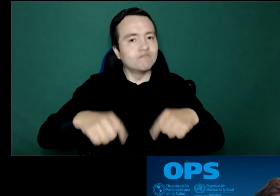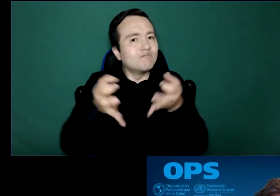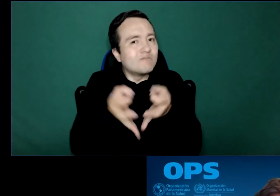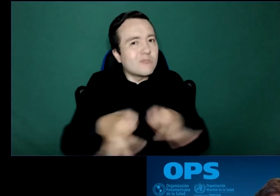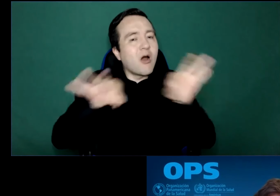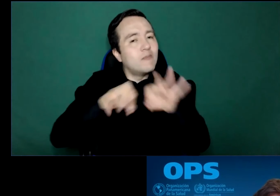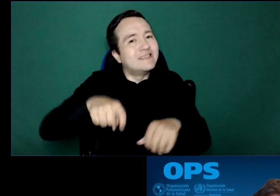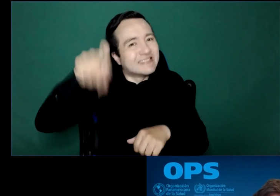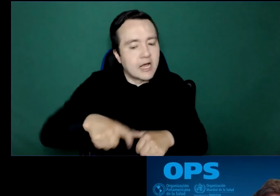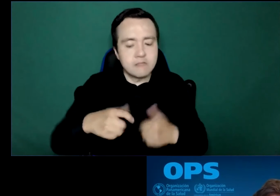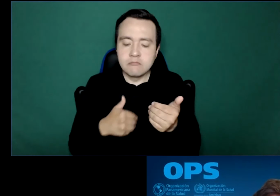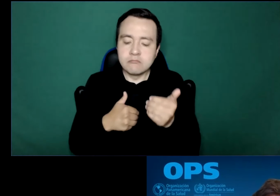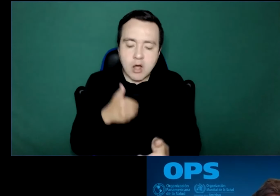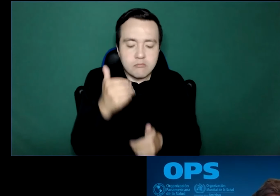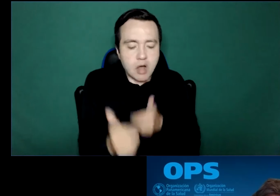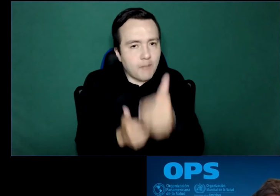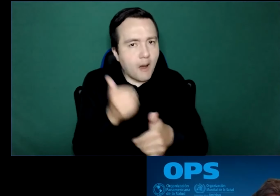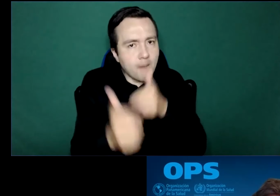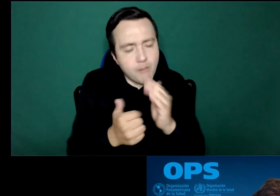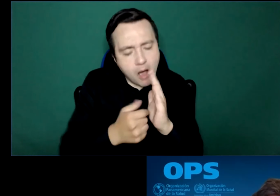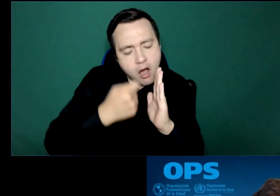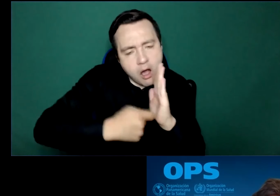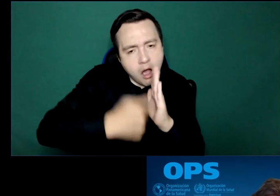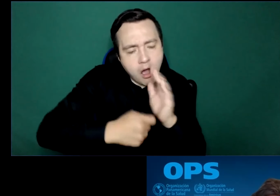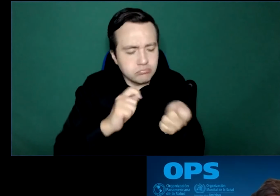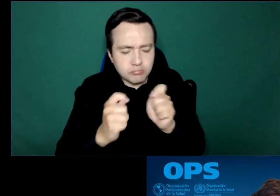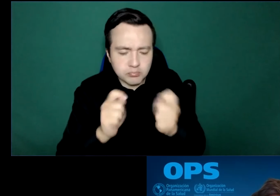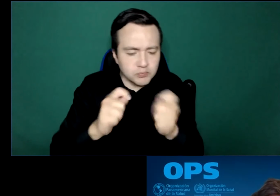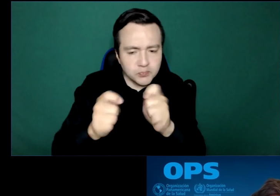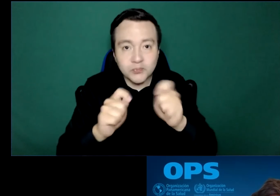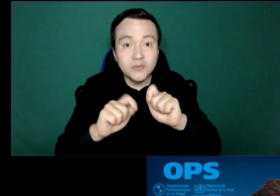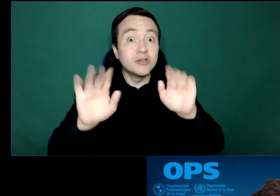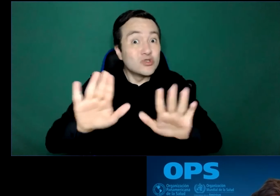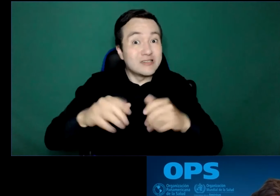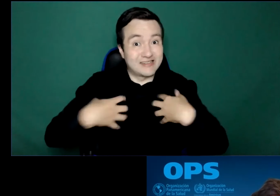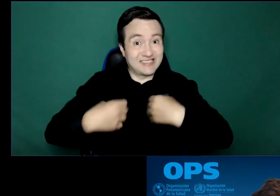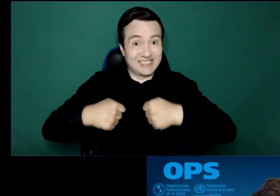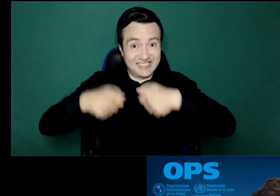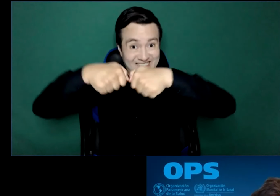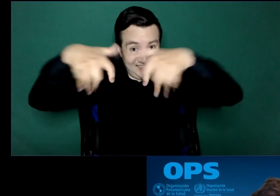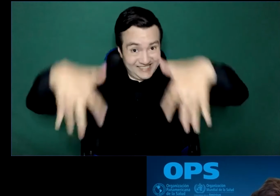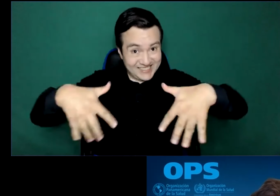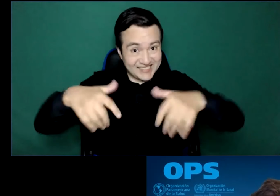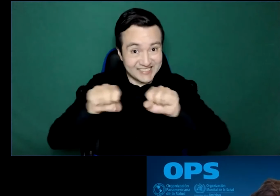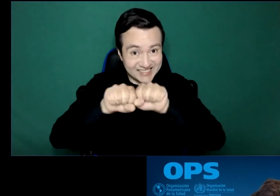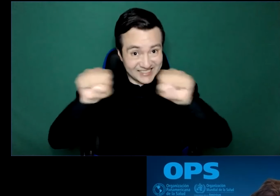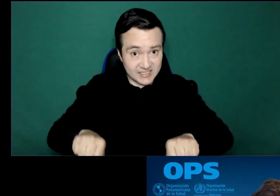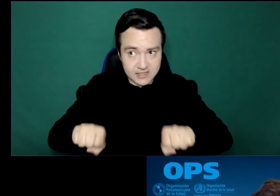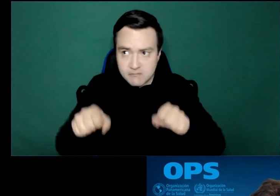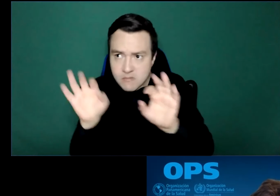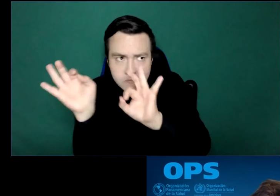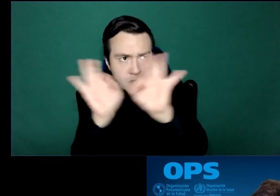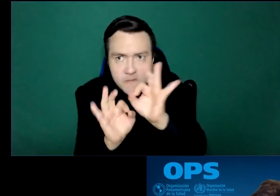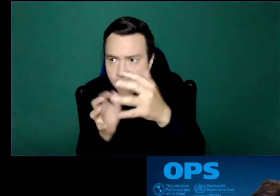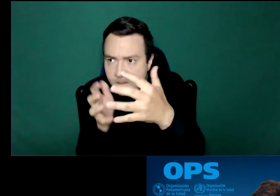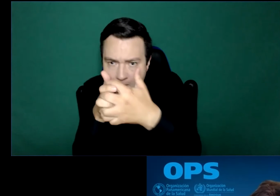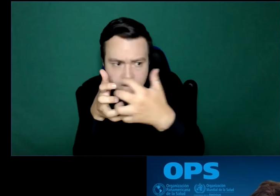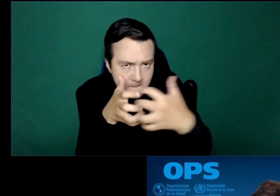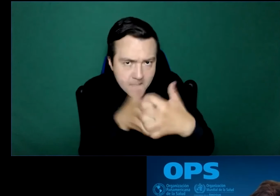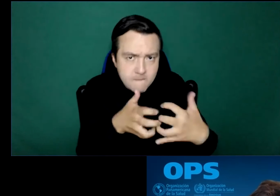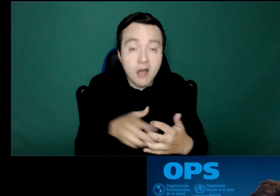reform processes and transformations of health systems, clearly making right to health